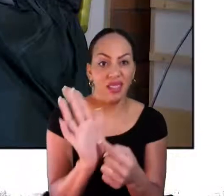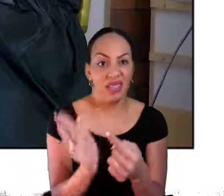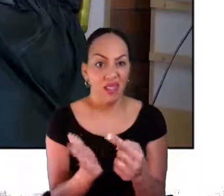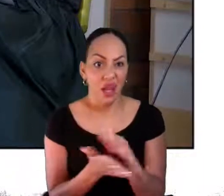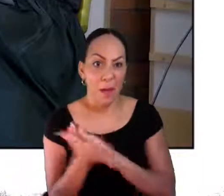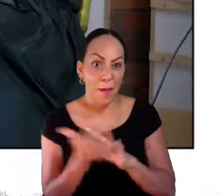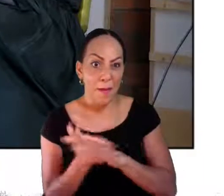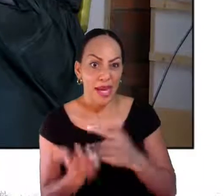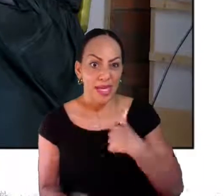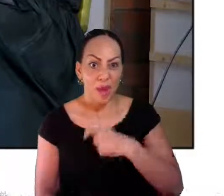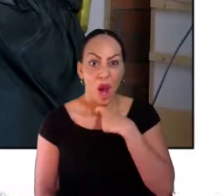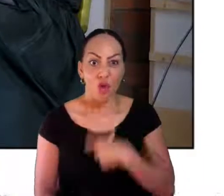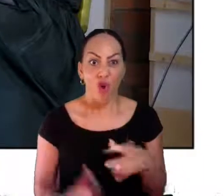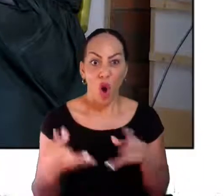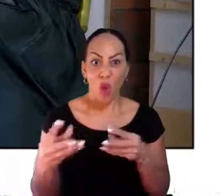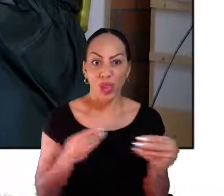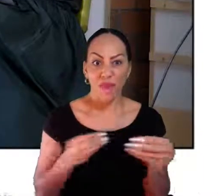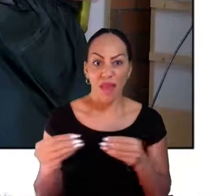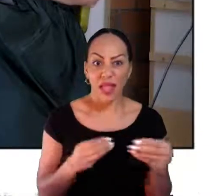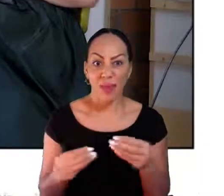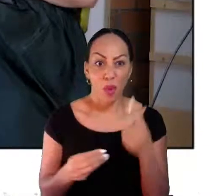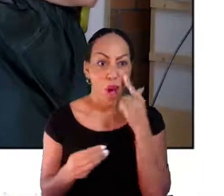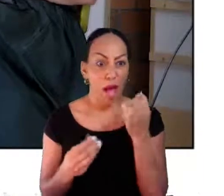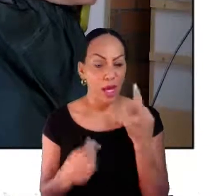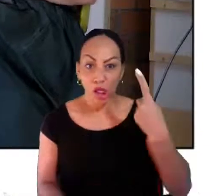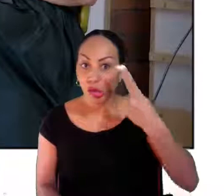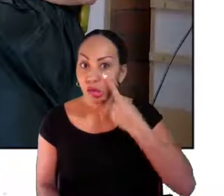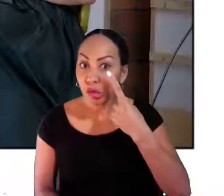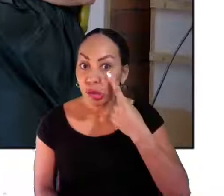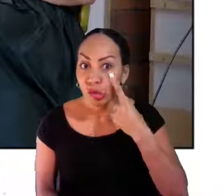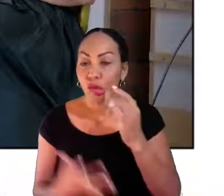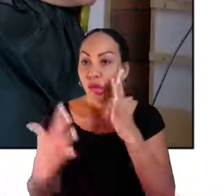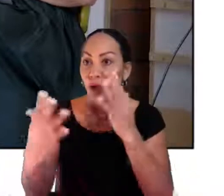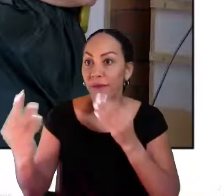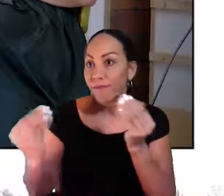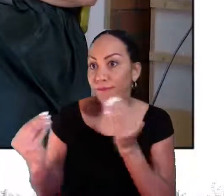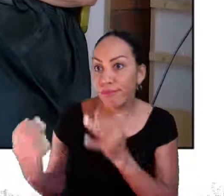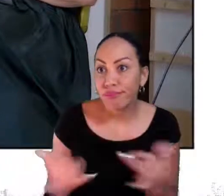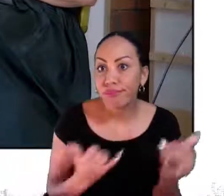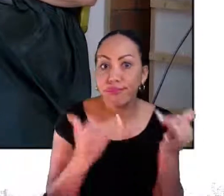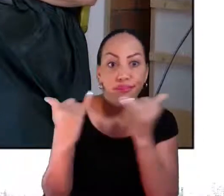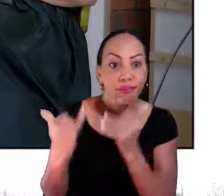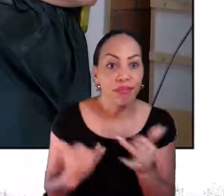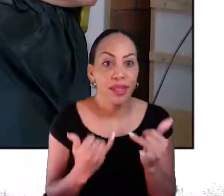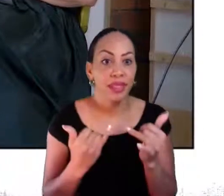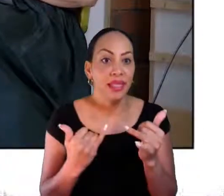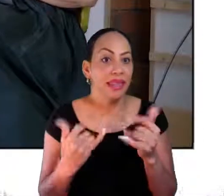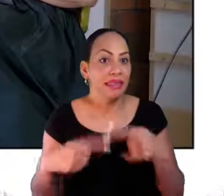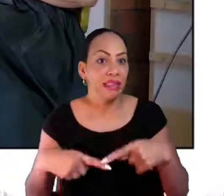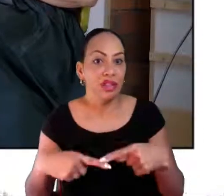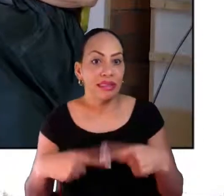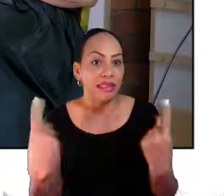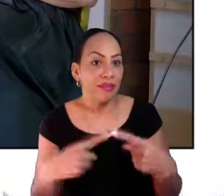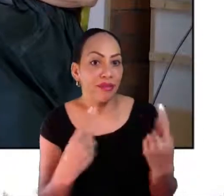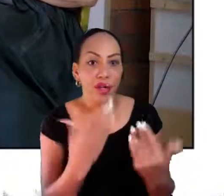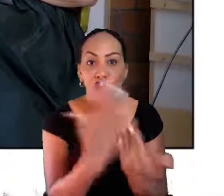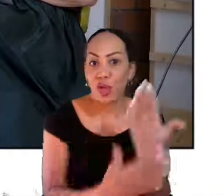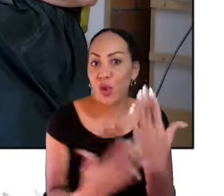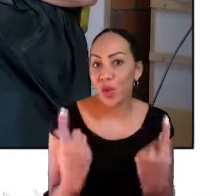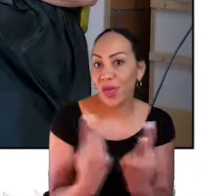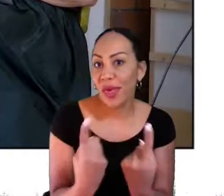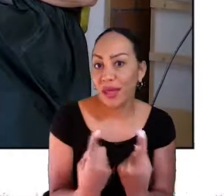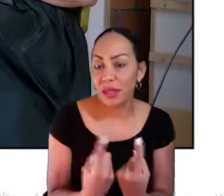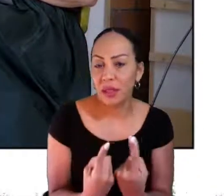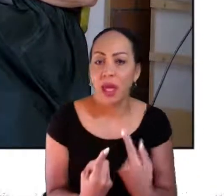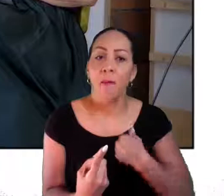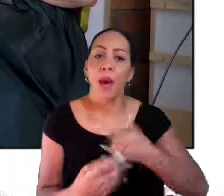powerful crossing of things and resources to have available to you to be able to try out new stuff and try out new things. My practice from